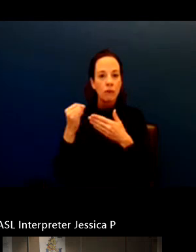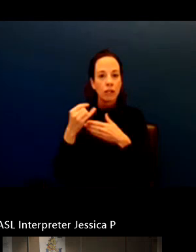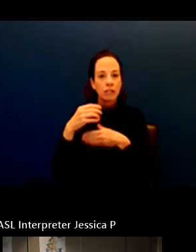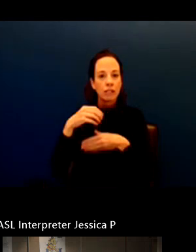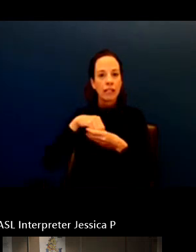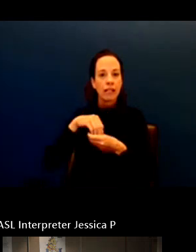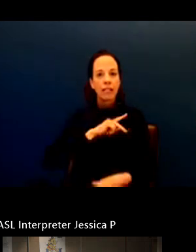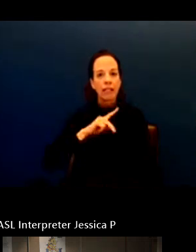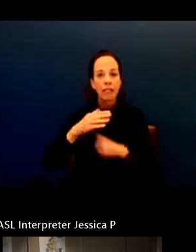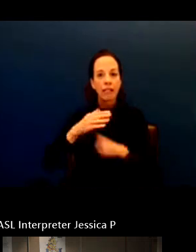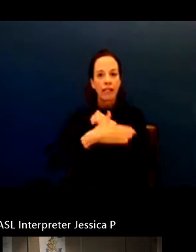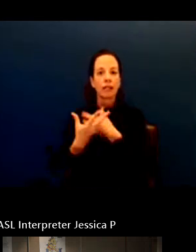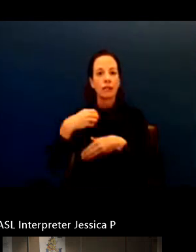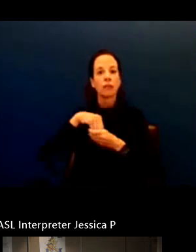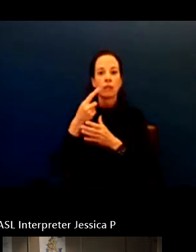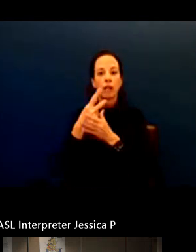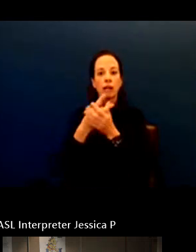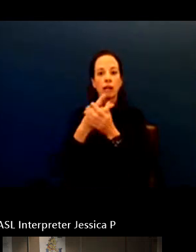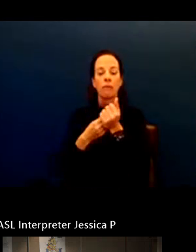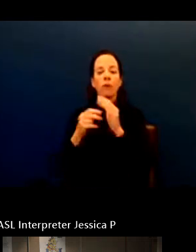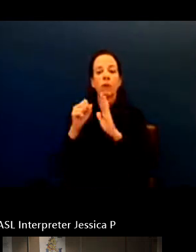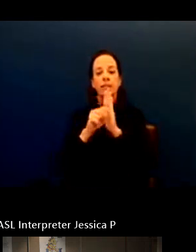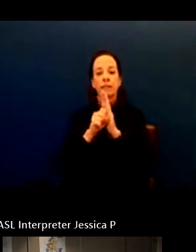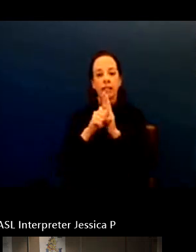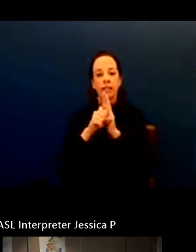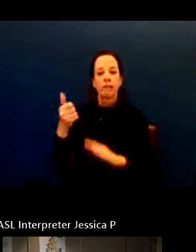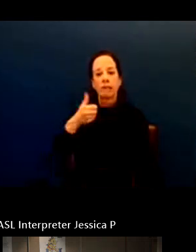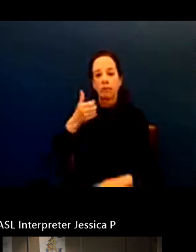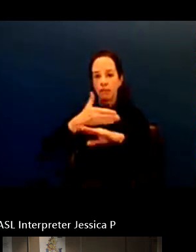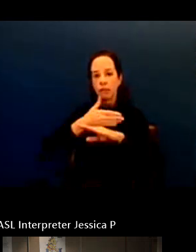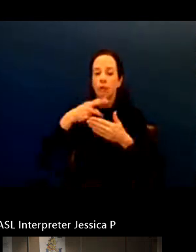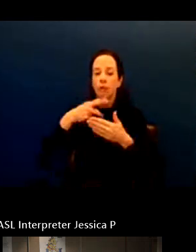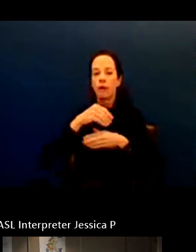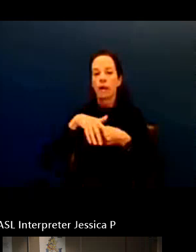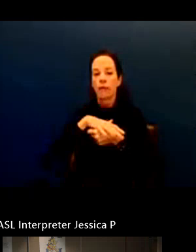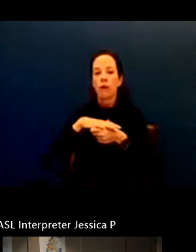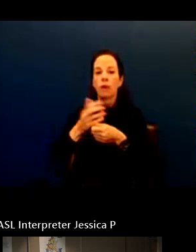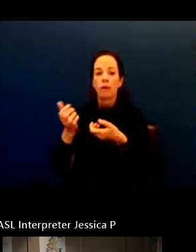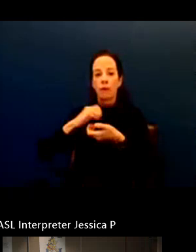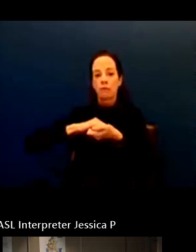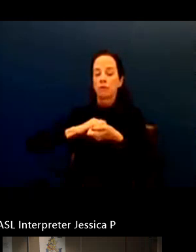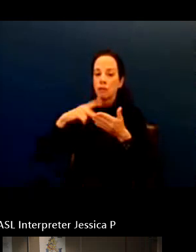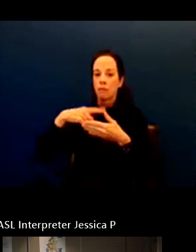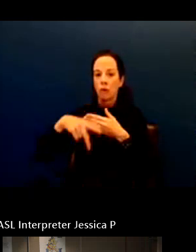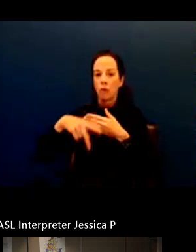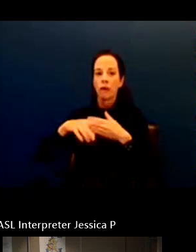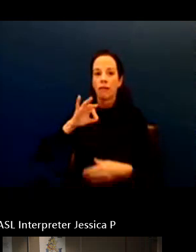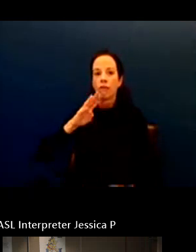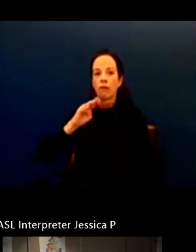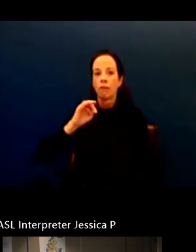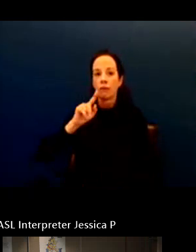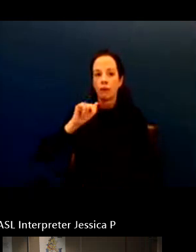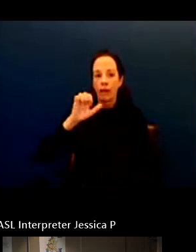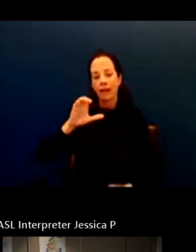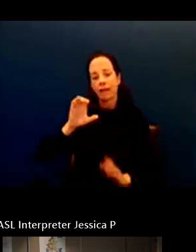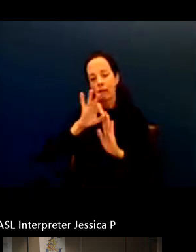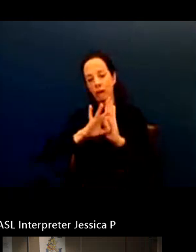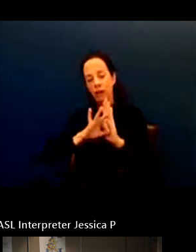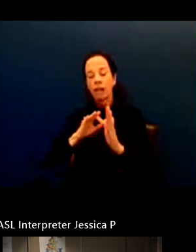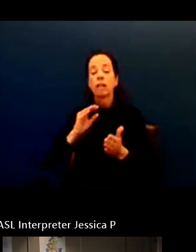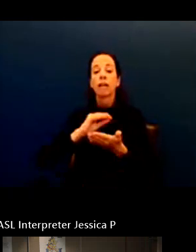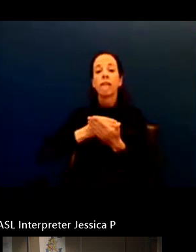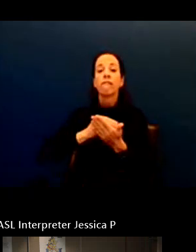State Transportation Improvement Program and Local Partnership Program formulaic funds. The increase, which is